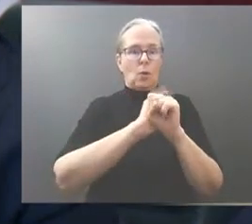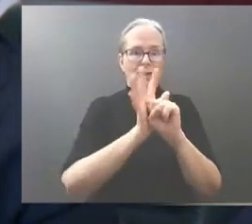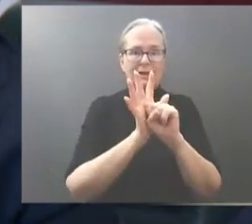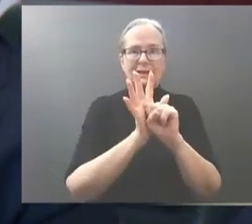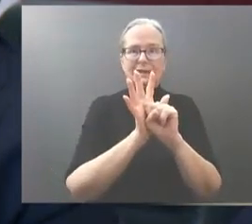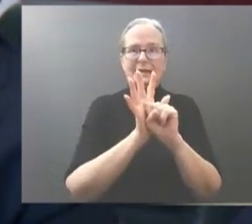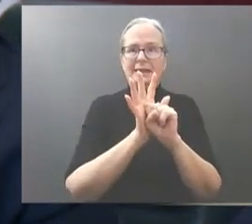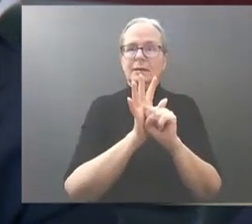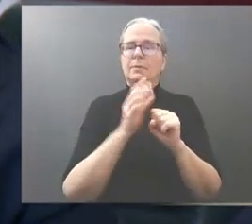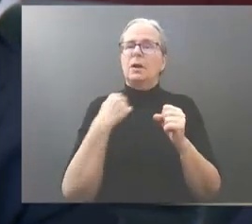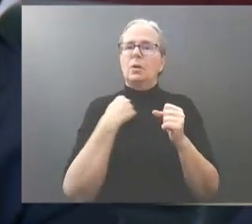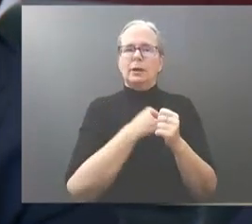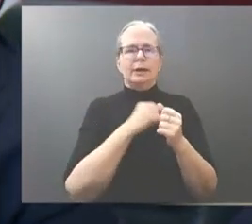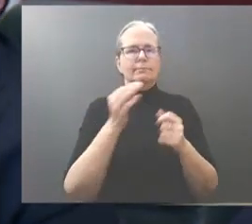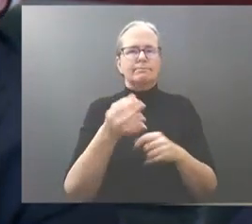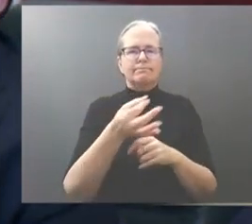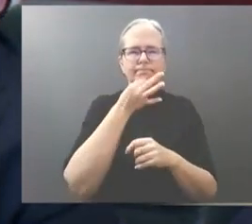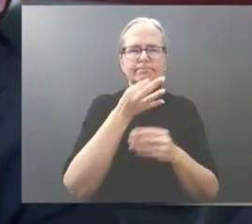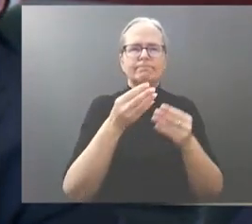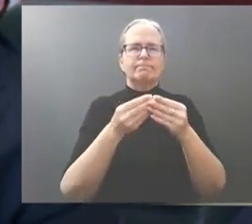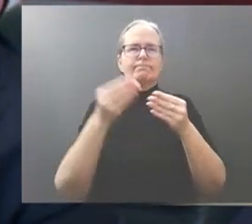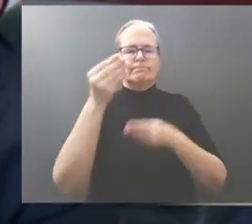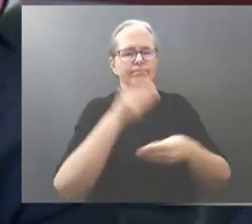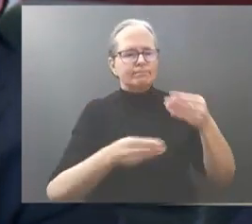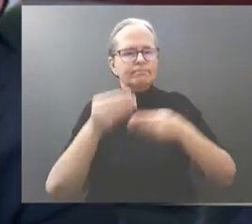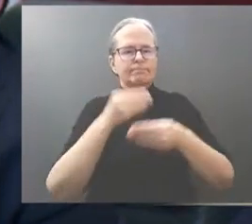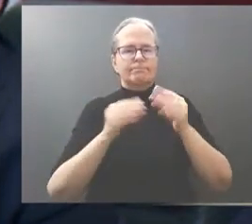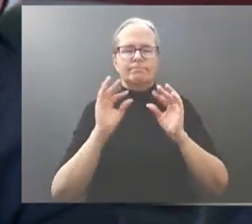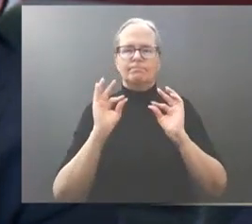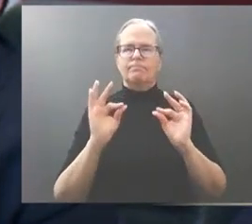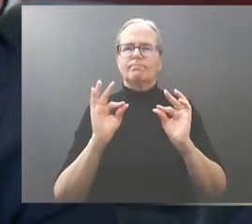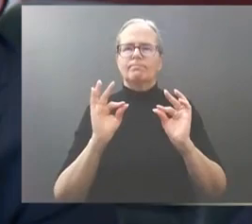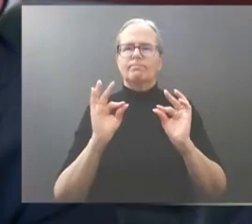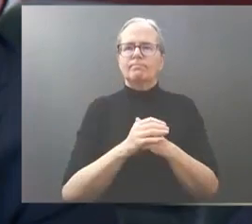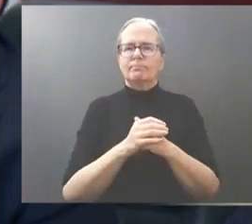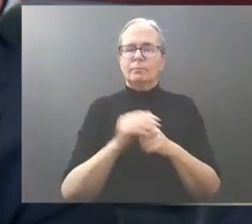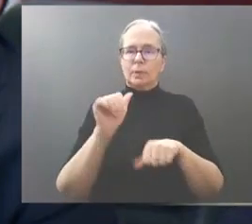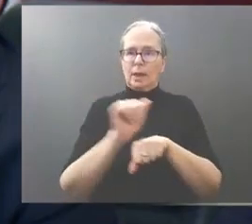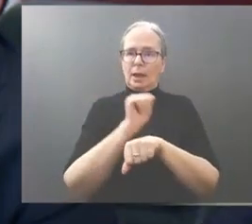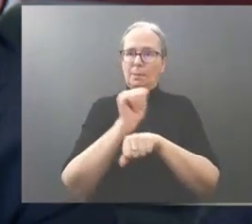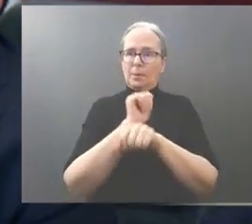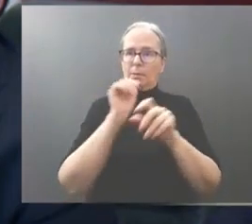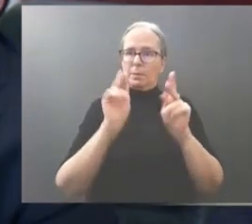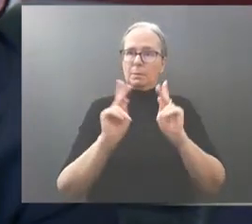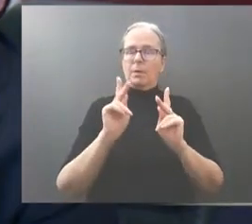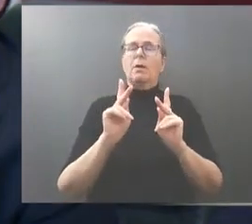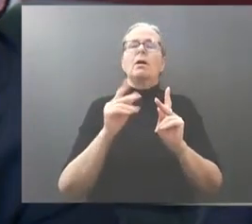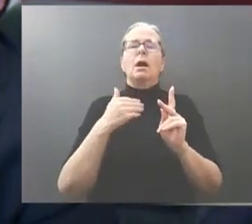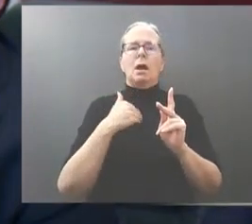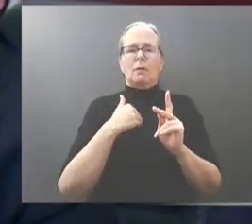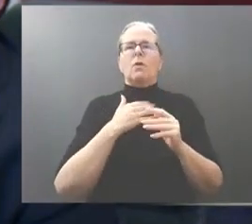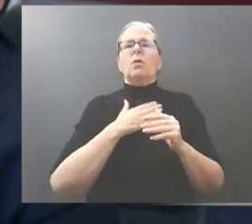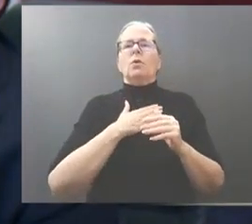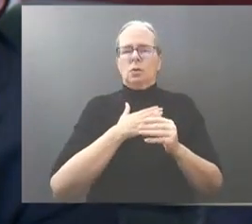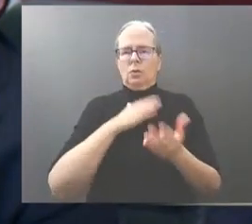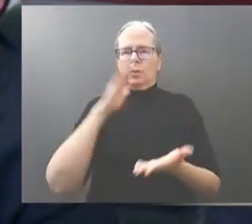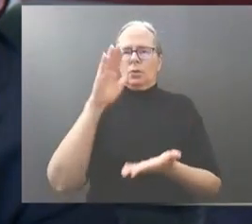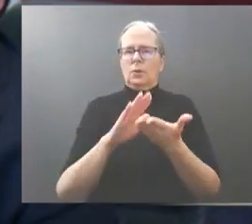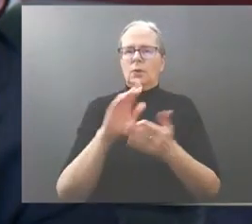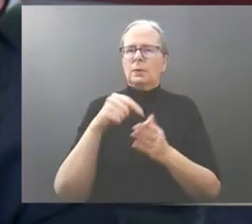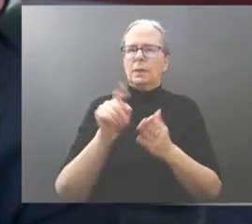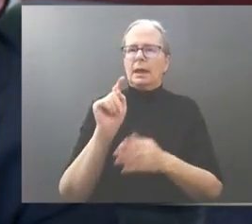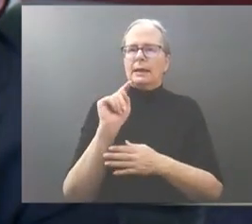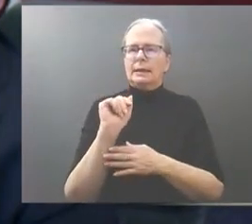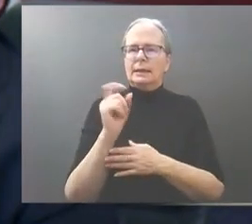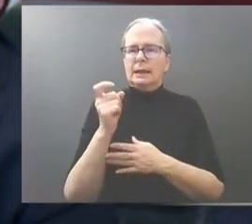the affordability relief to all Albertans. Mr. Speaker, facts matter. Numbers don't lie. I would encourage all